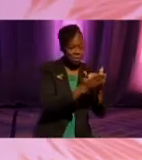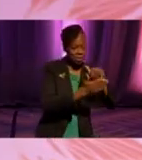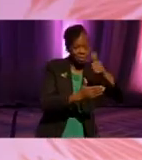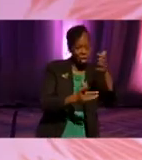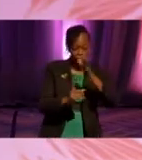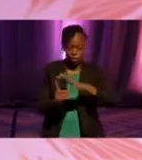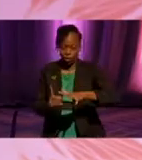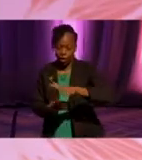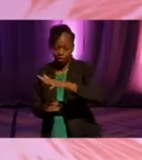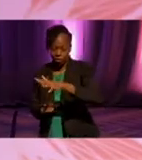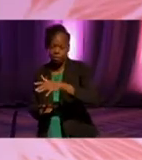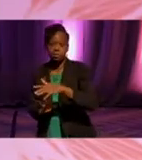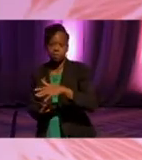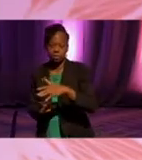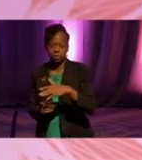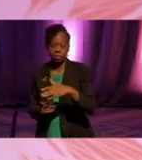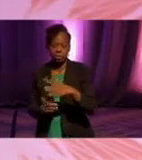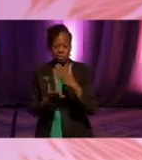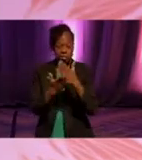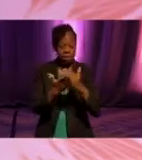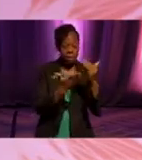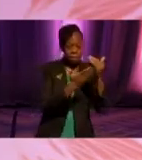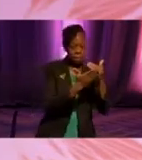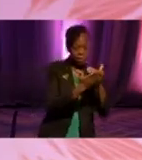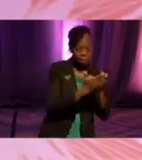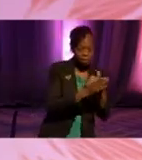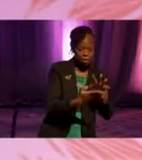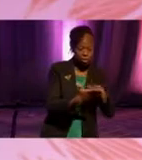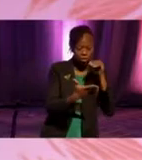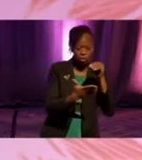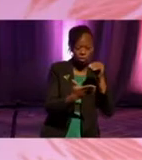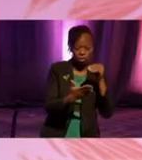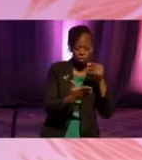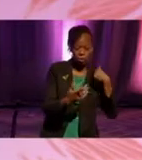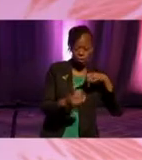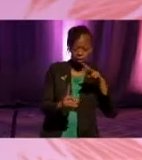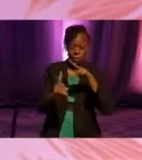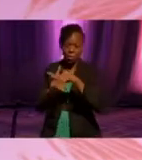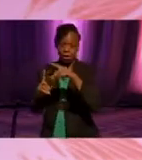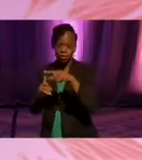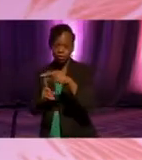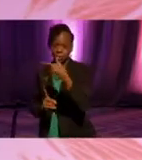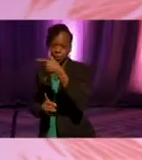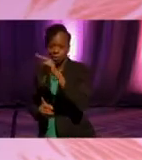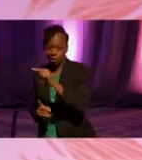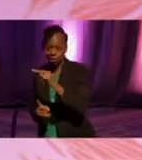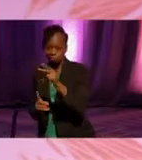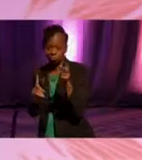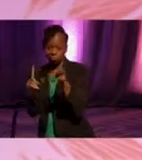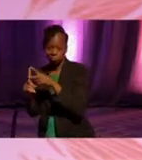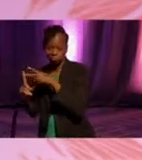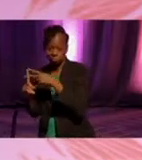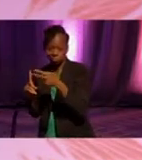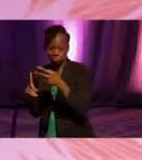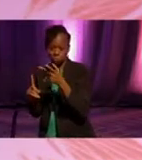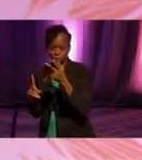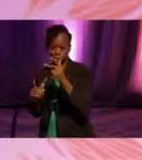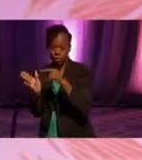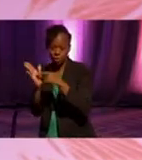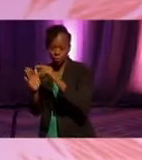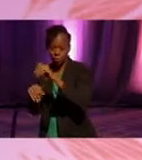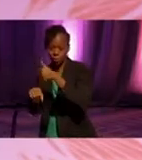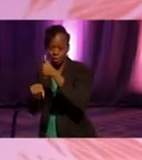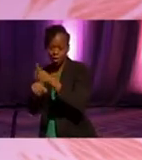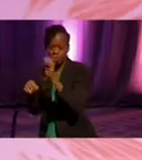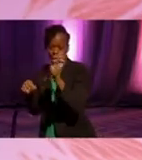are applying lessons learned to gun violence, for example, where we've set up an emergency operations center where the